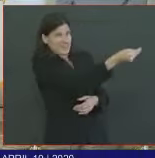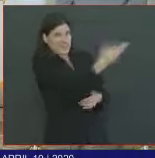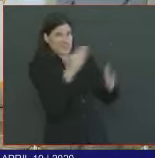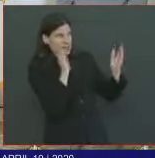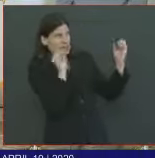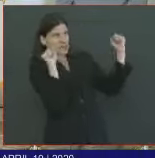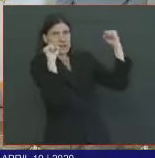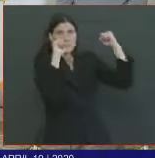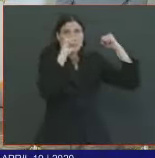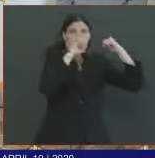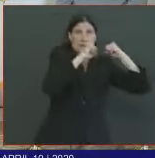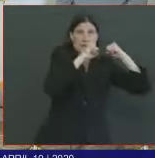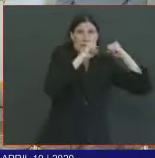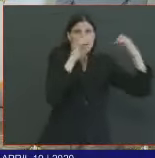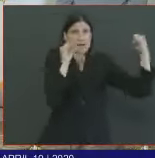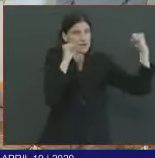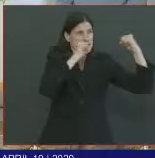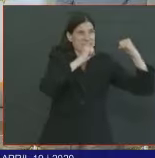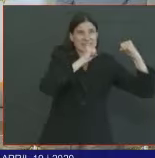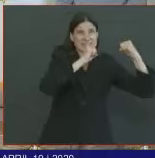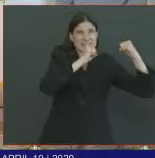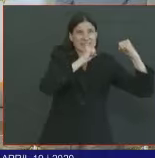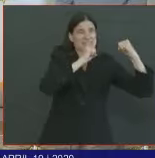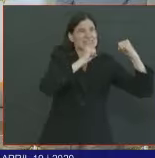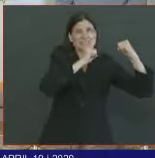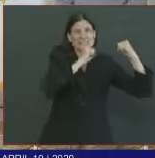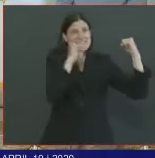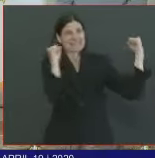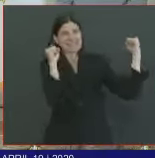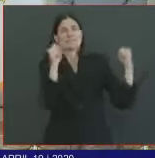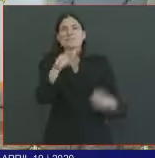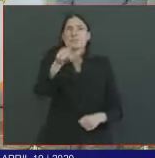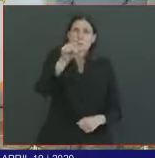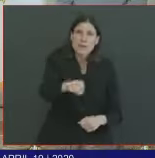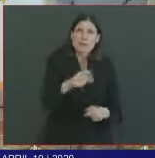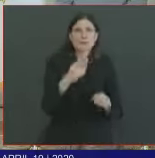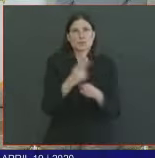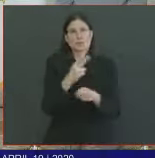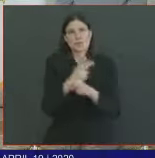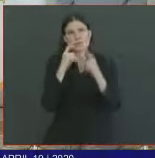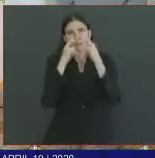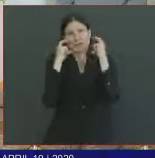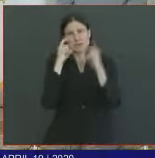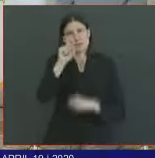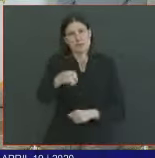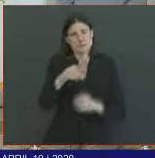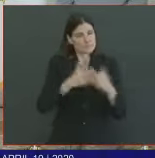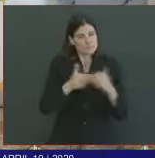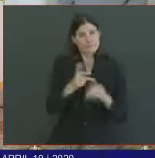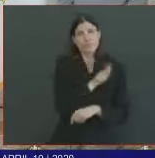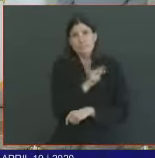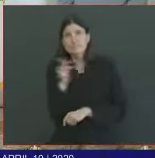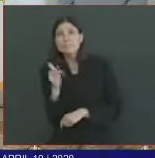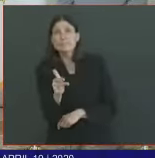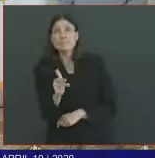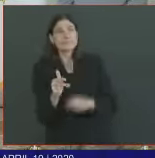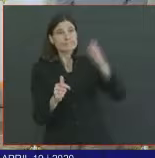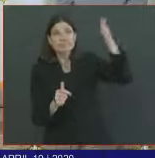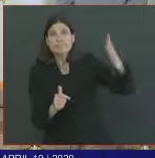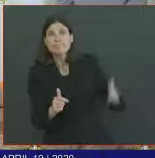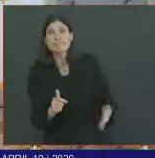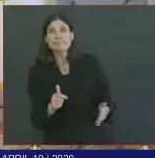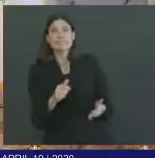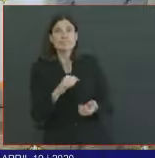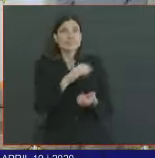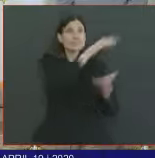the employee who's at the drive-thru counter, which means you must have your mask on. The germs can spread through